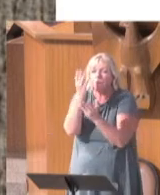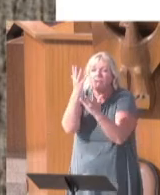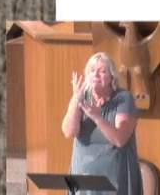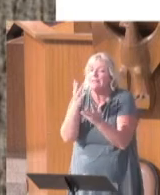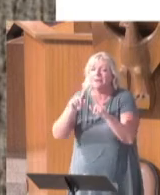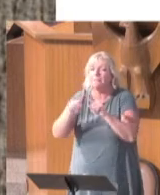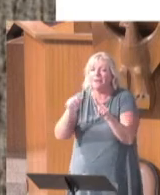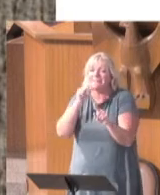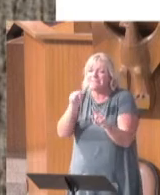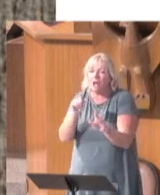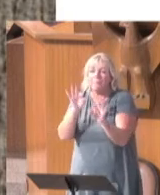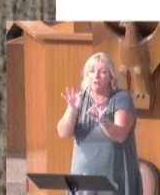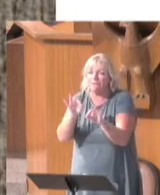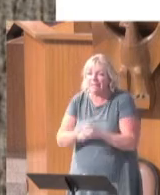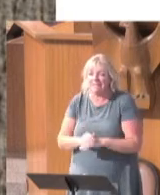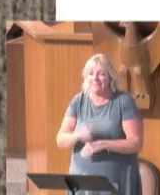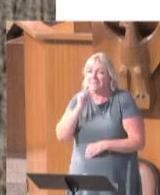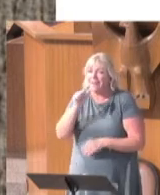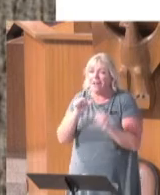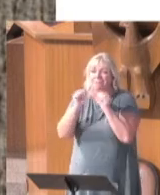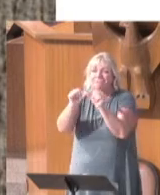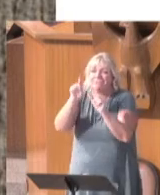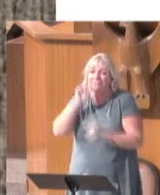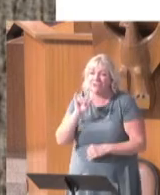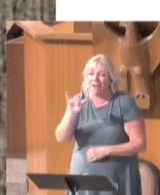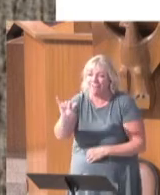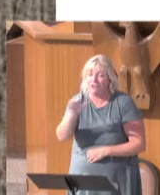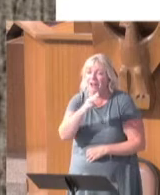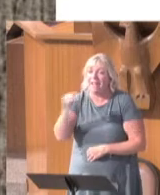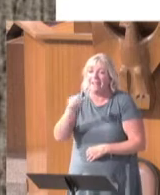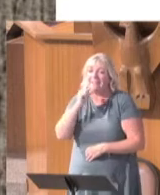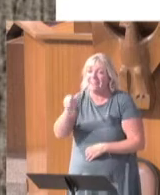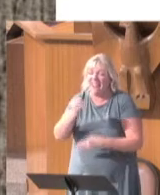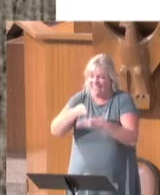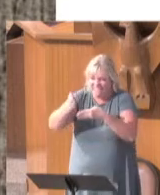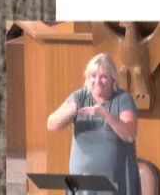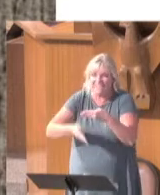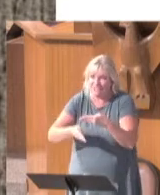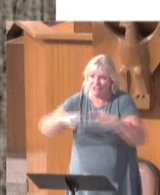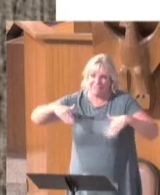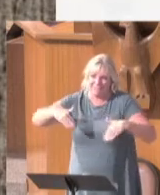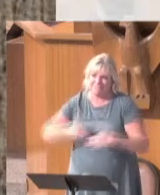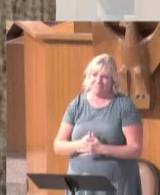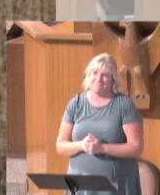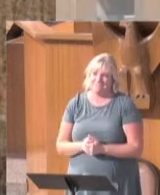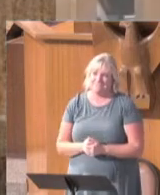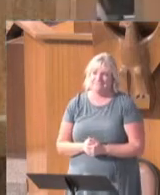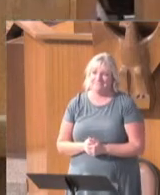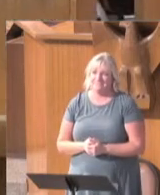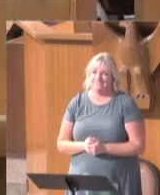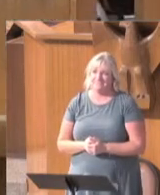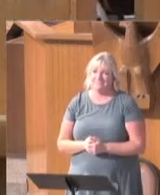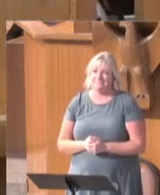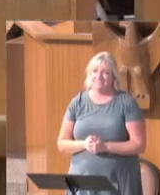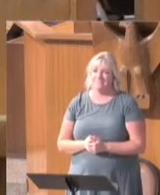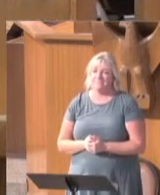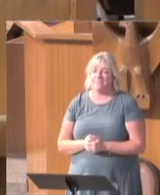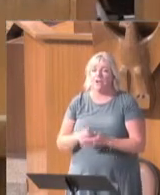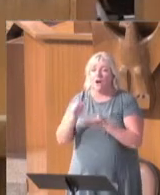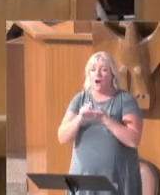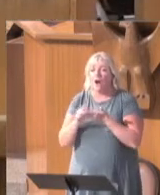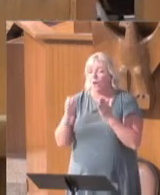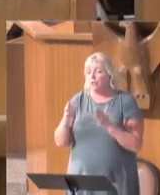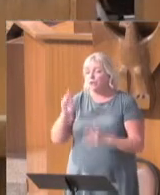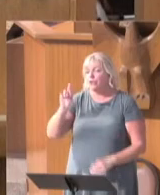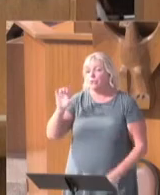imperfect, impermanent, and incomplete in nature. The author Richard Powell,